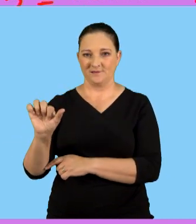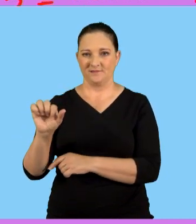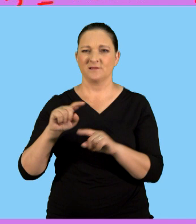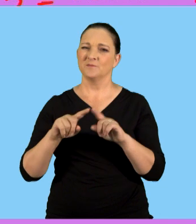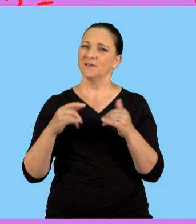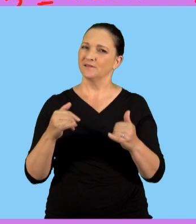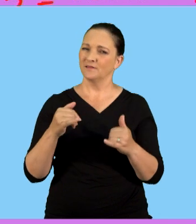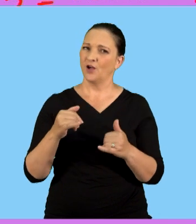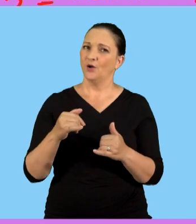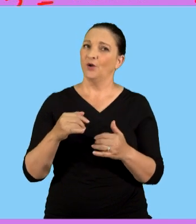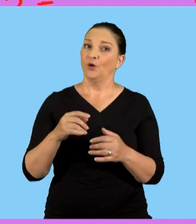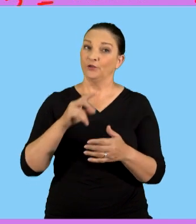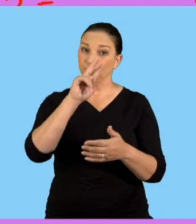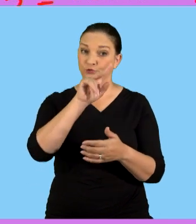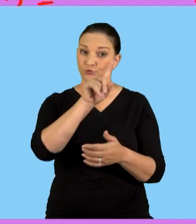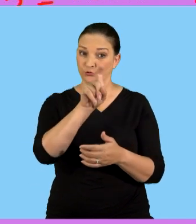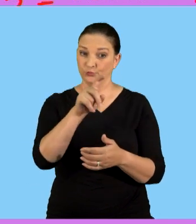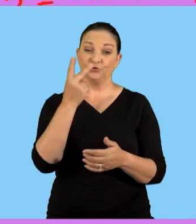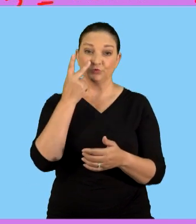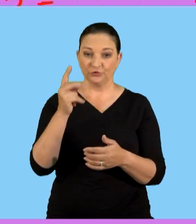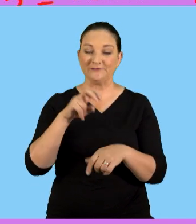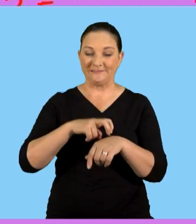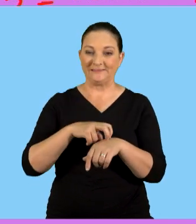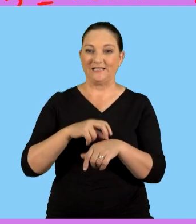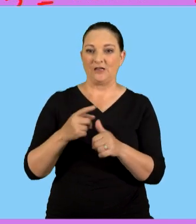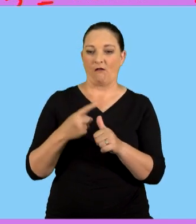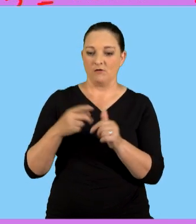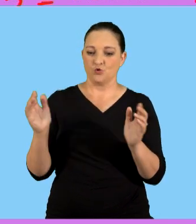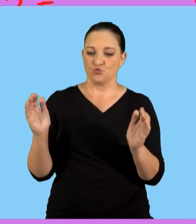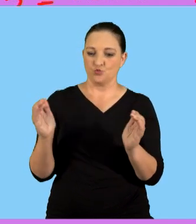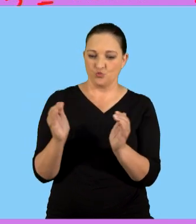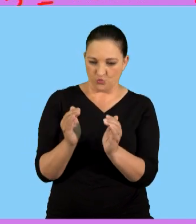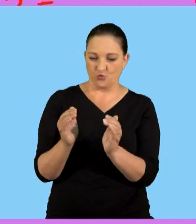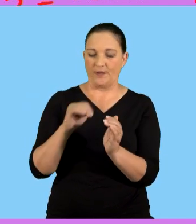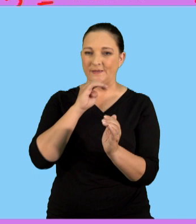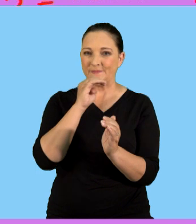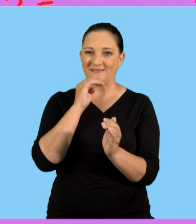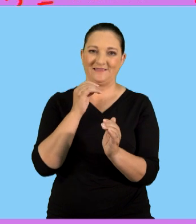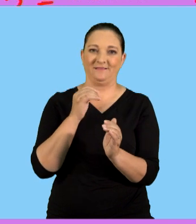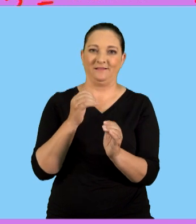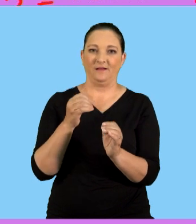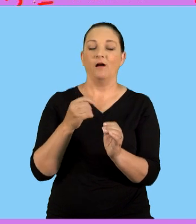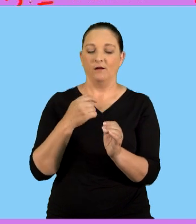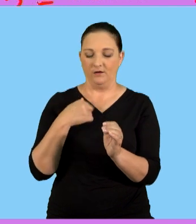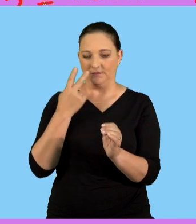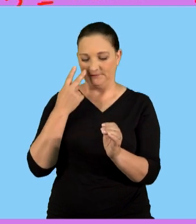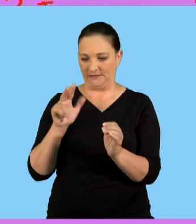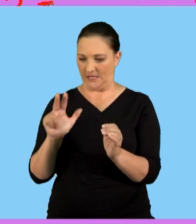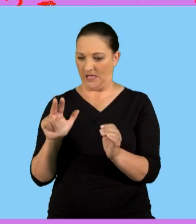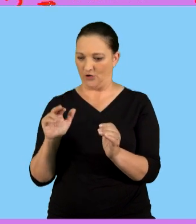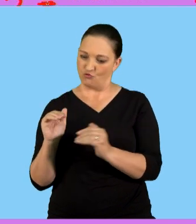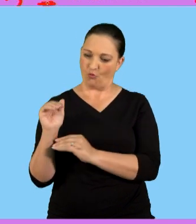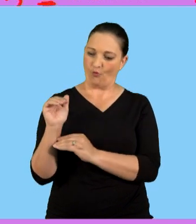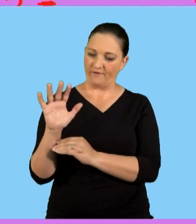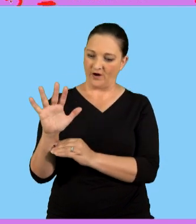my instruction in the question, it says clearly, round off your answer to the nearest kilometer per hour. So I went and I looked, okay,